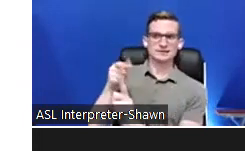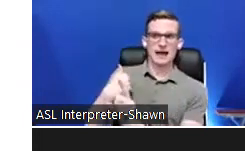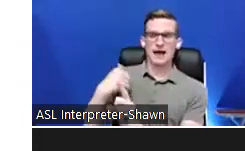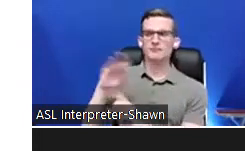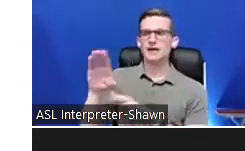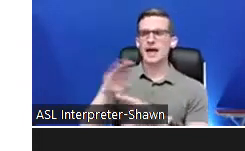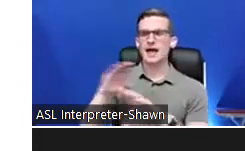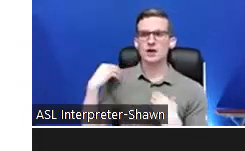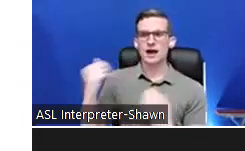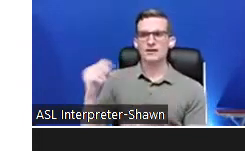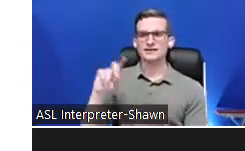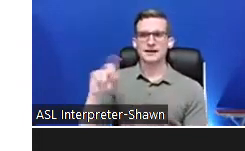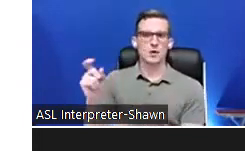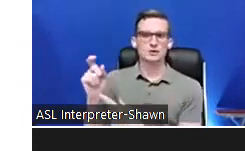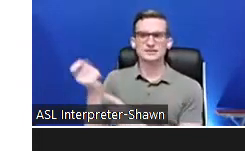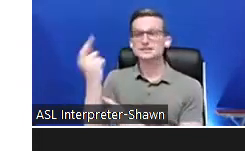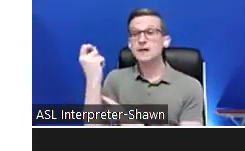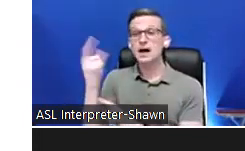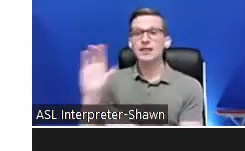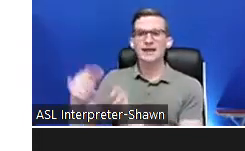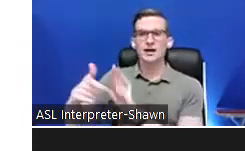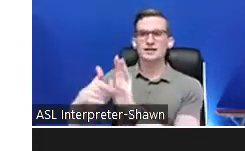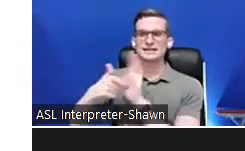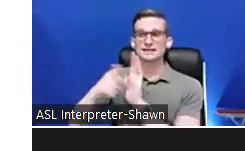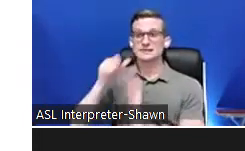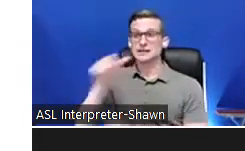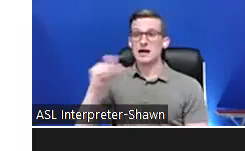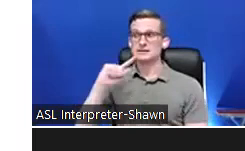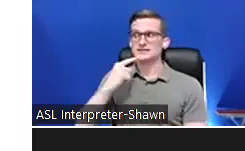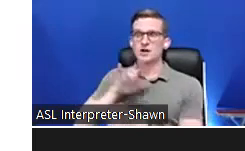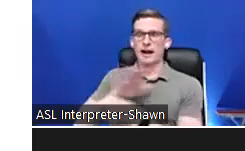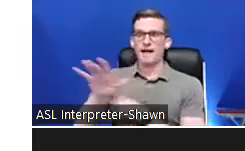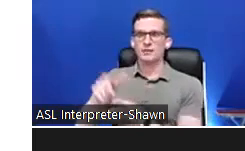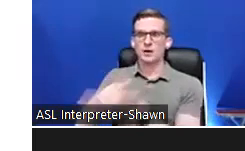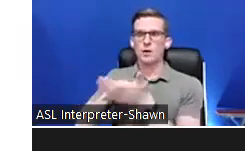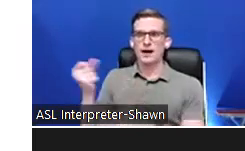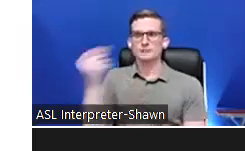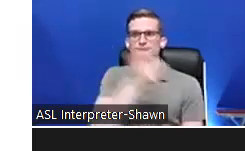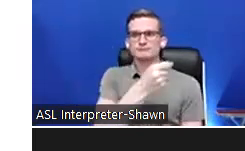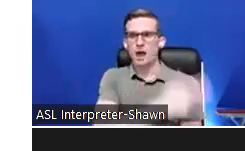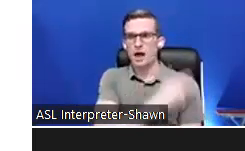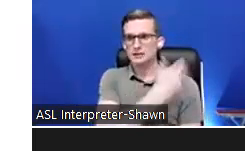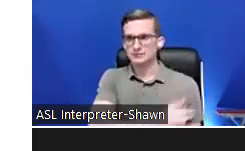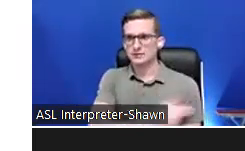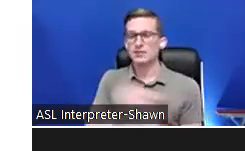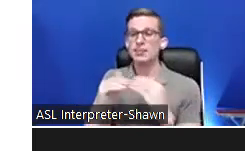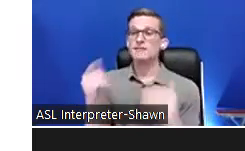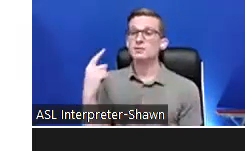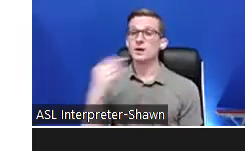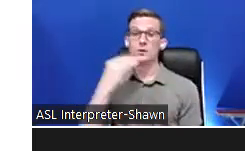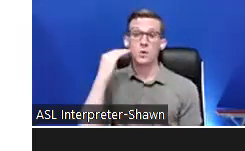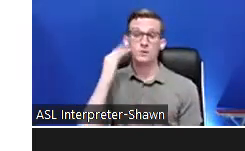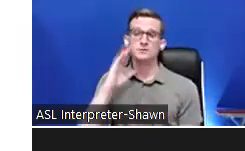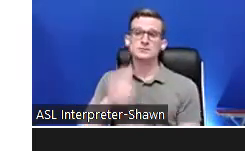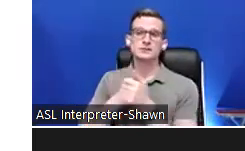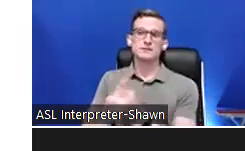do not rise to the level of hospitalization. So all of the level 1 homes will comply with the requirements